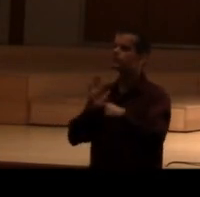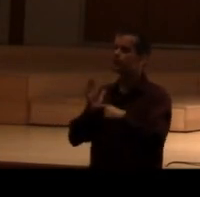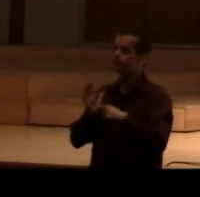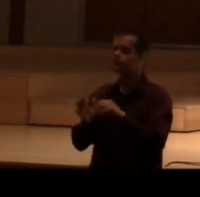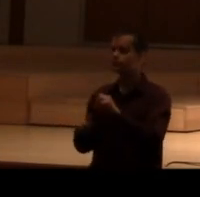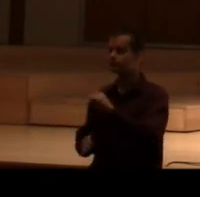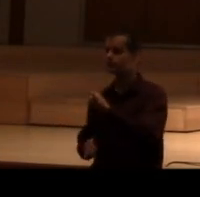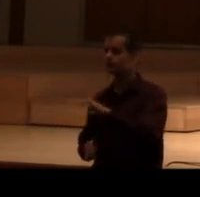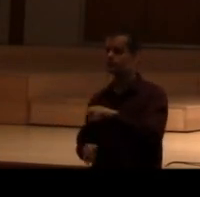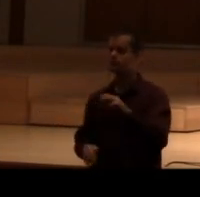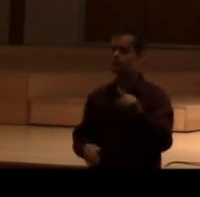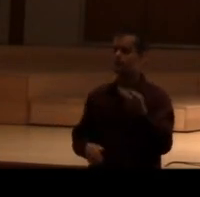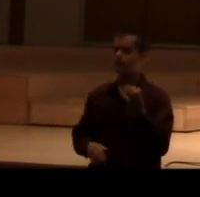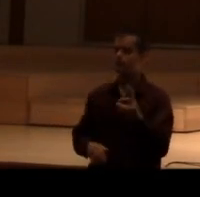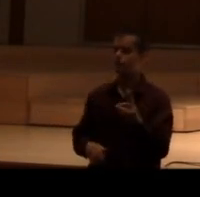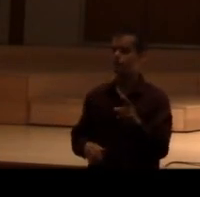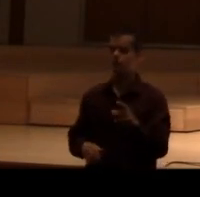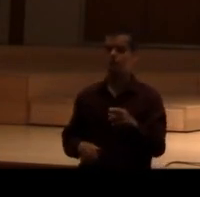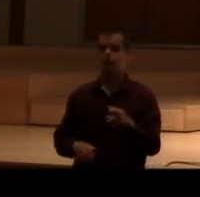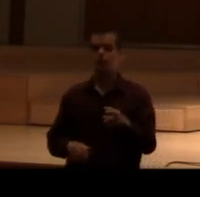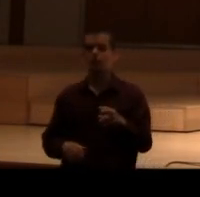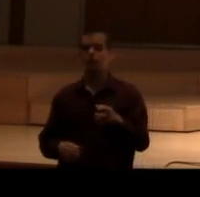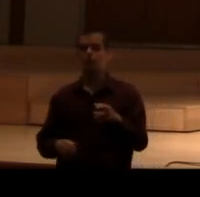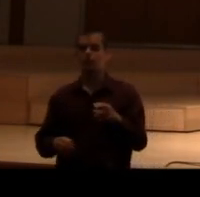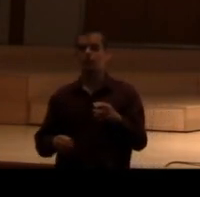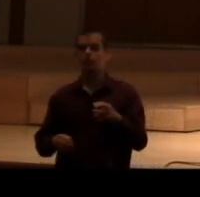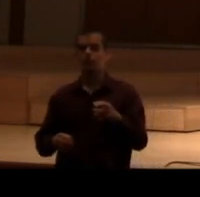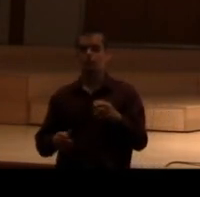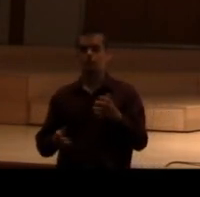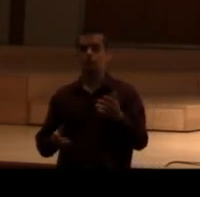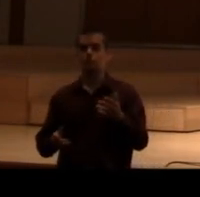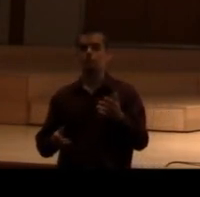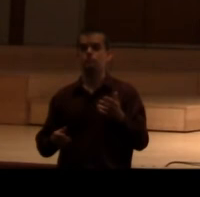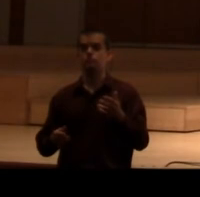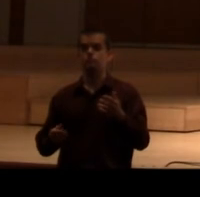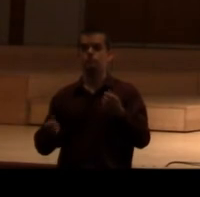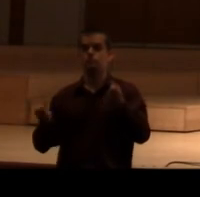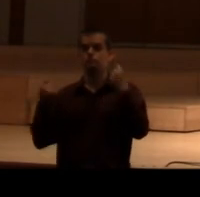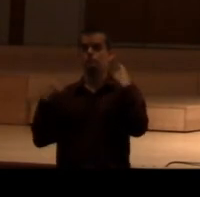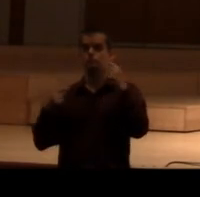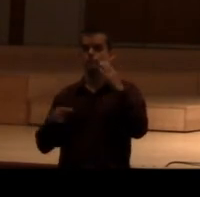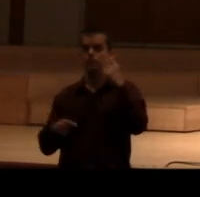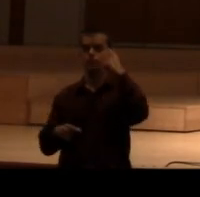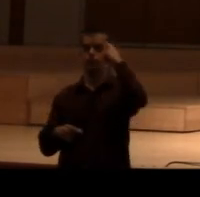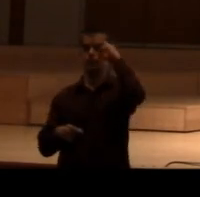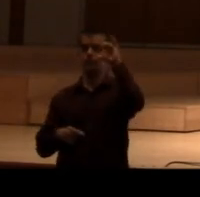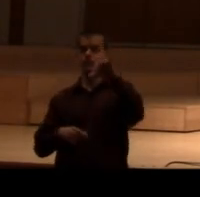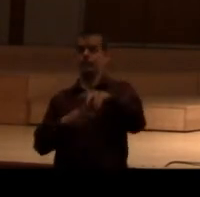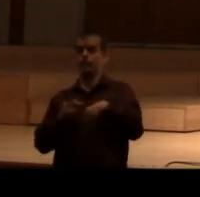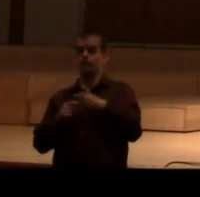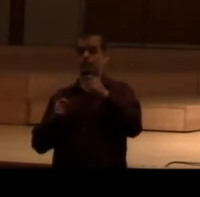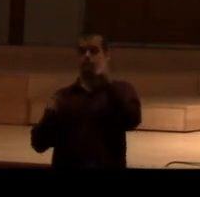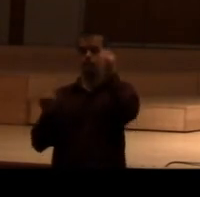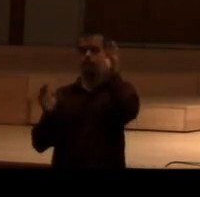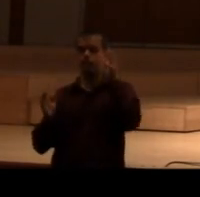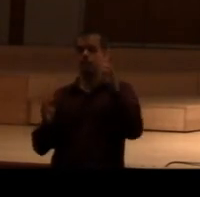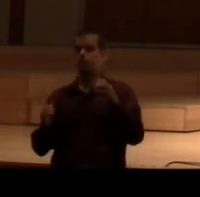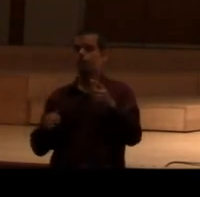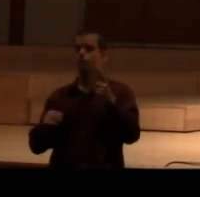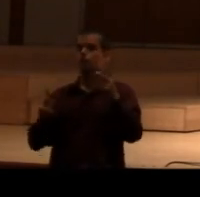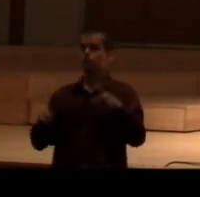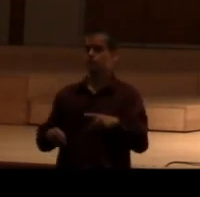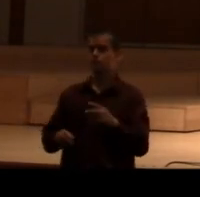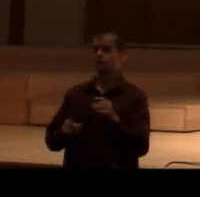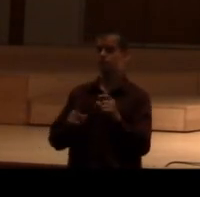and metaphors that I had never imagined, which freaked me out a little bit. But that wasn't all. Someone mentioned